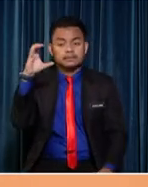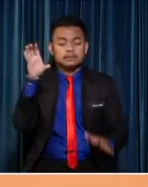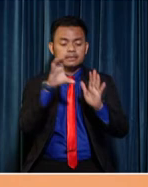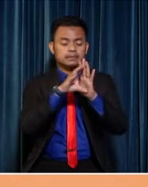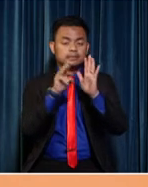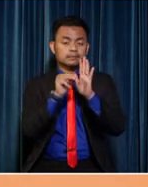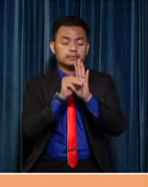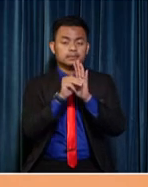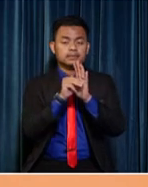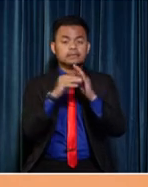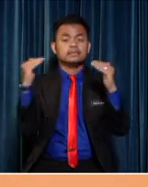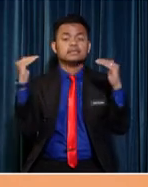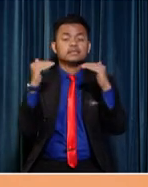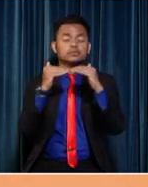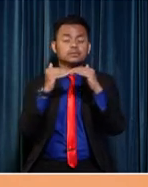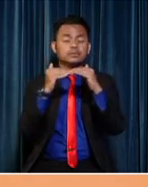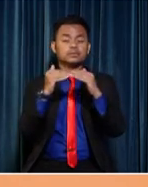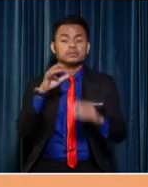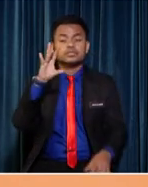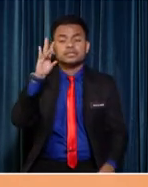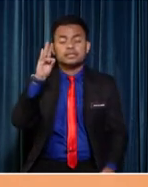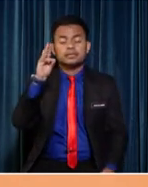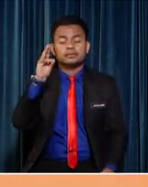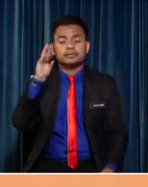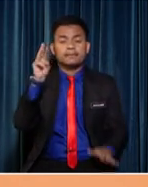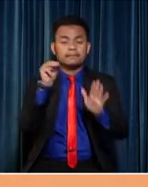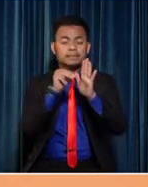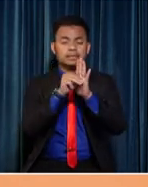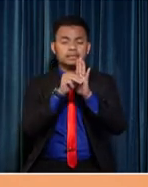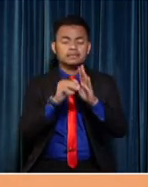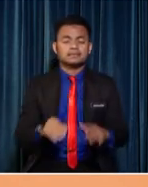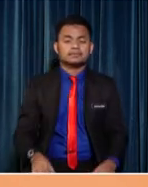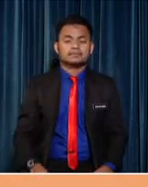centimeters is equal to 7 meters.